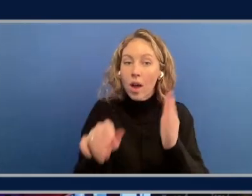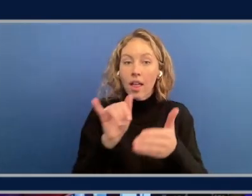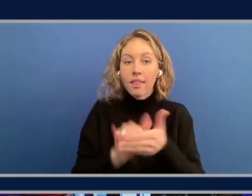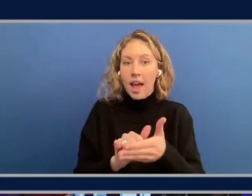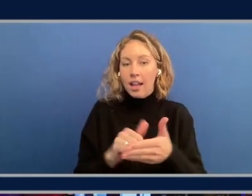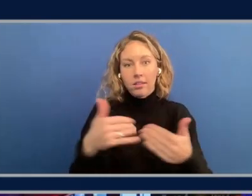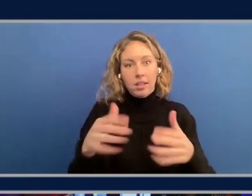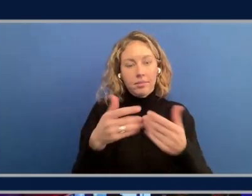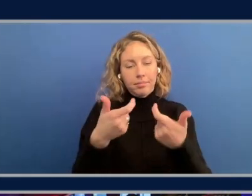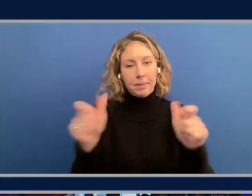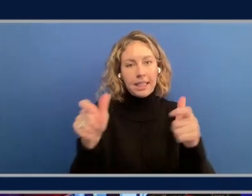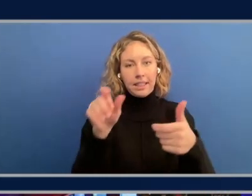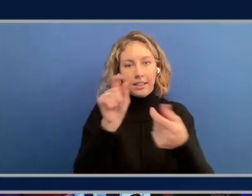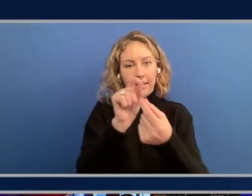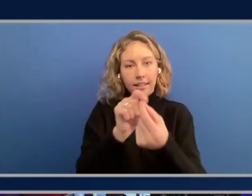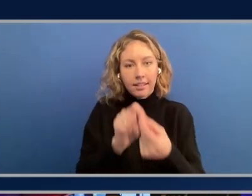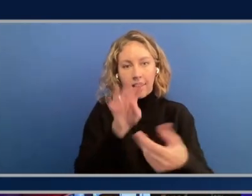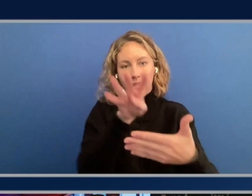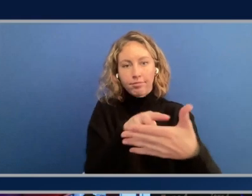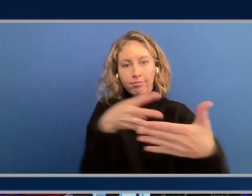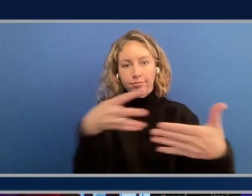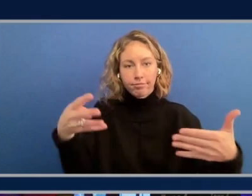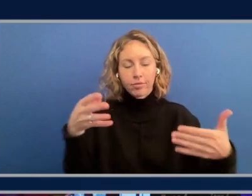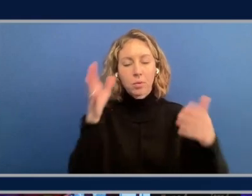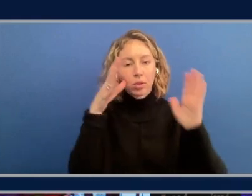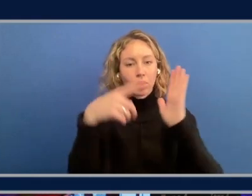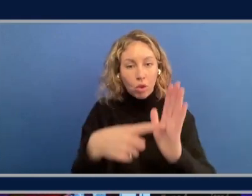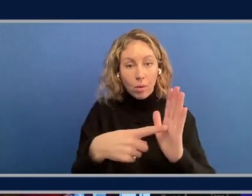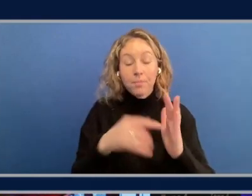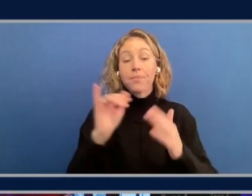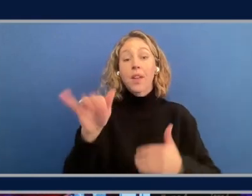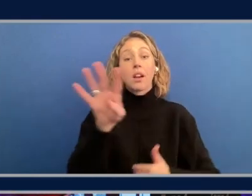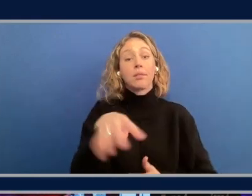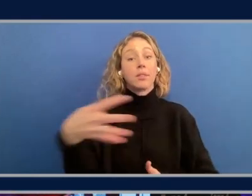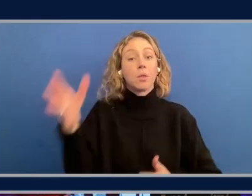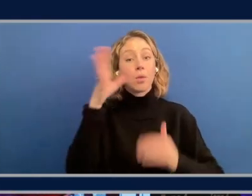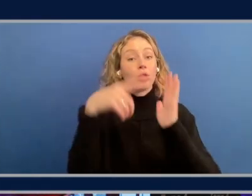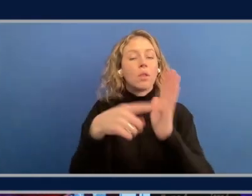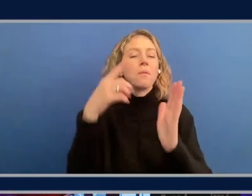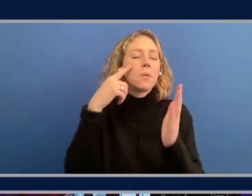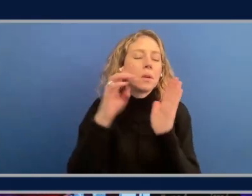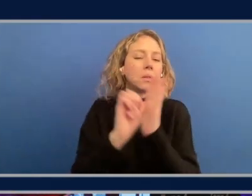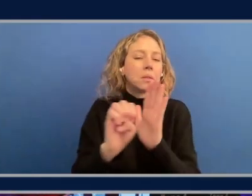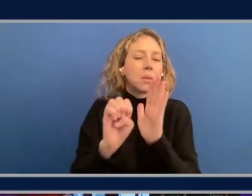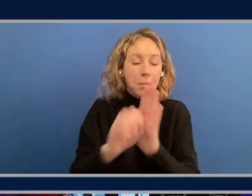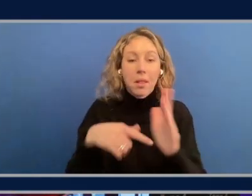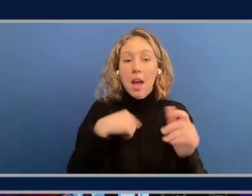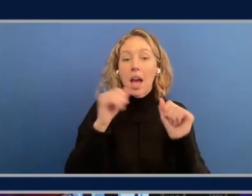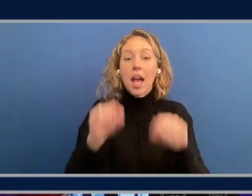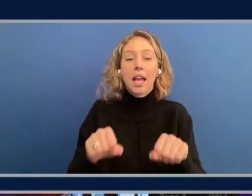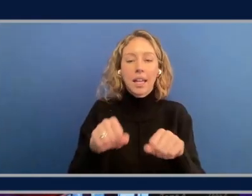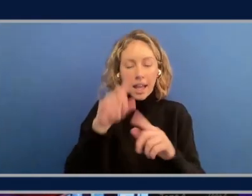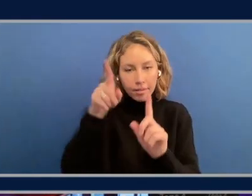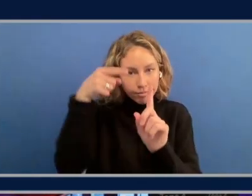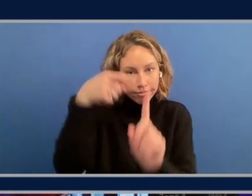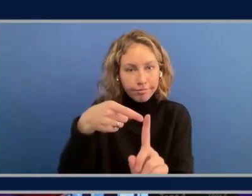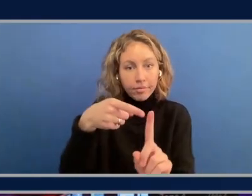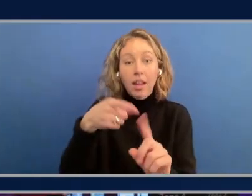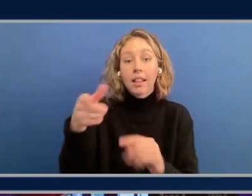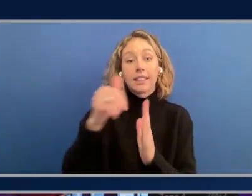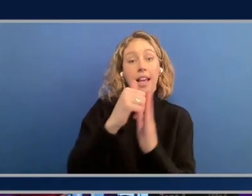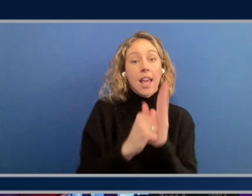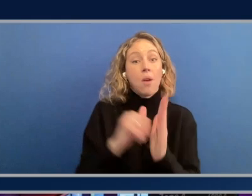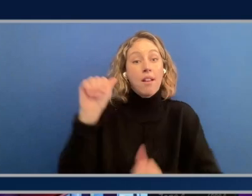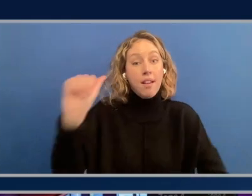this table here, which actually shows you, like, for example, here I'm able to narrow down and see, okay, in account A